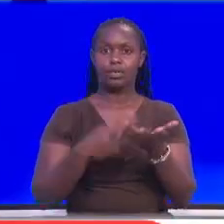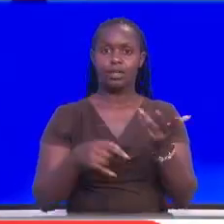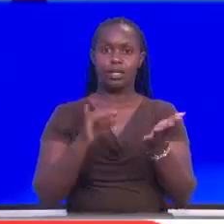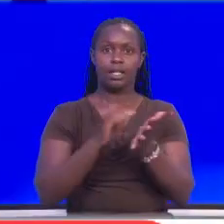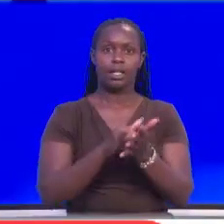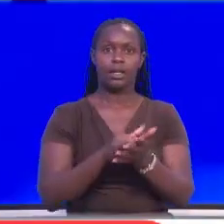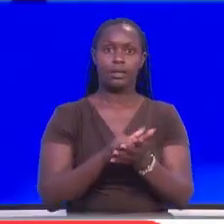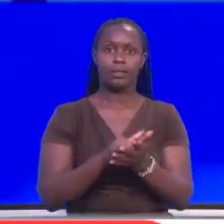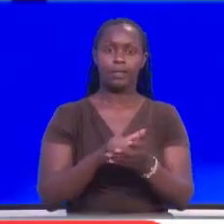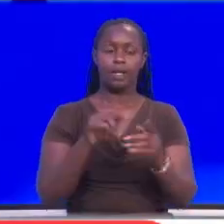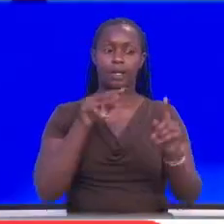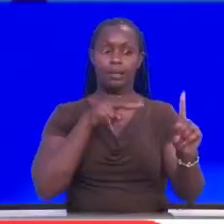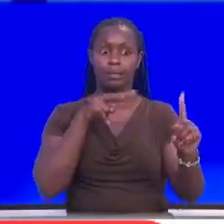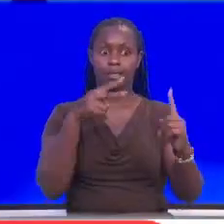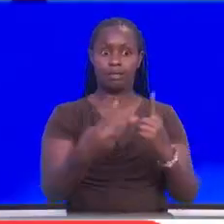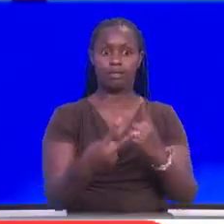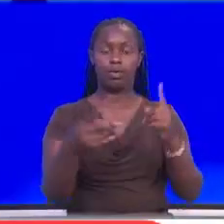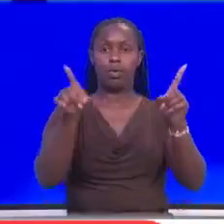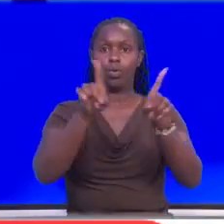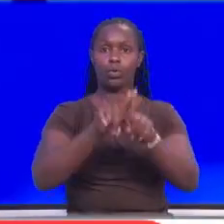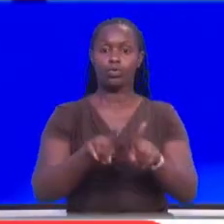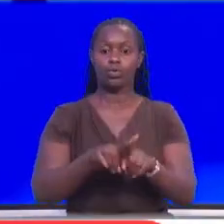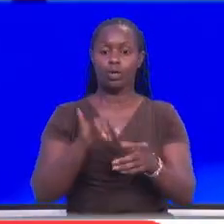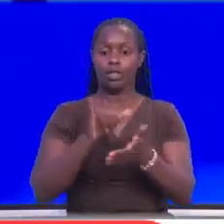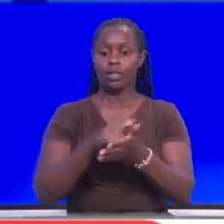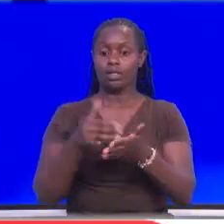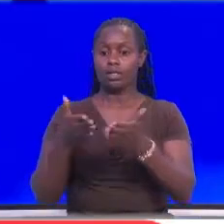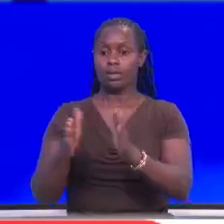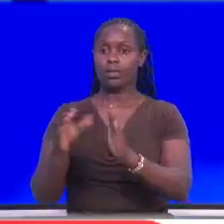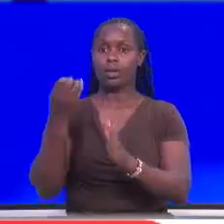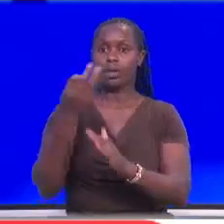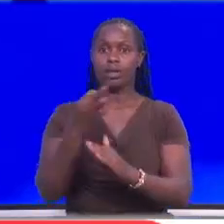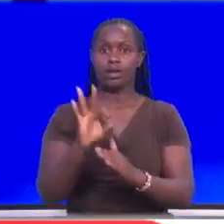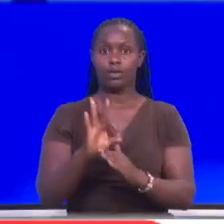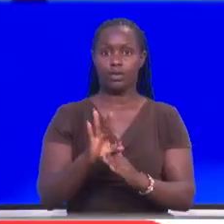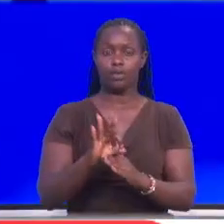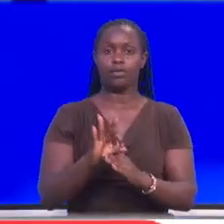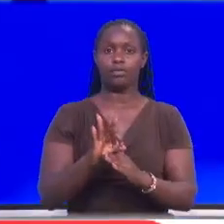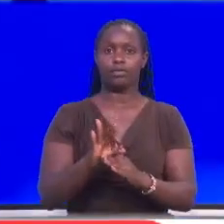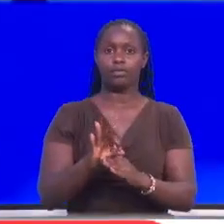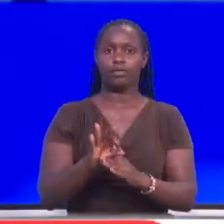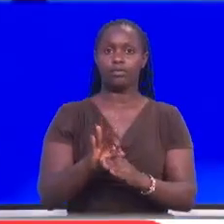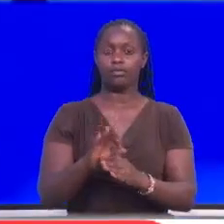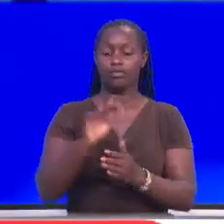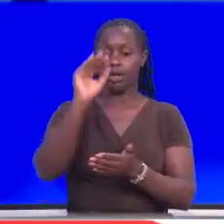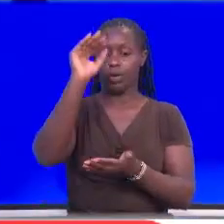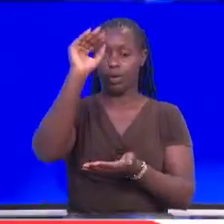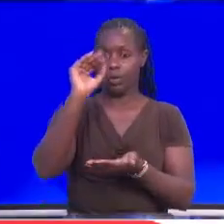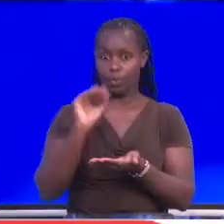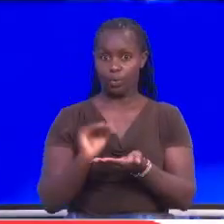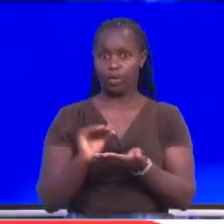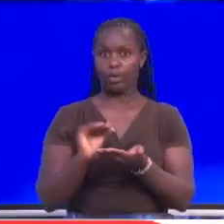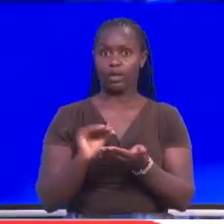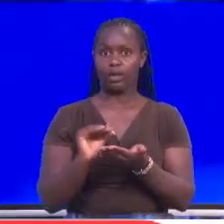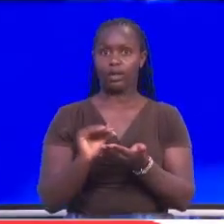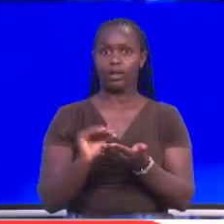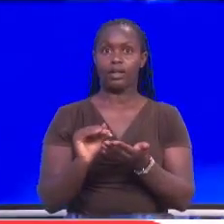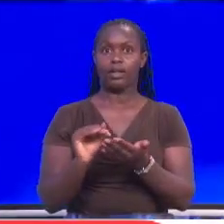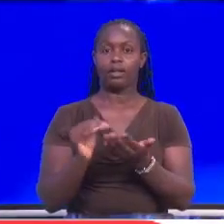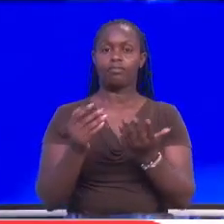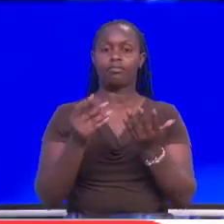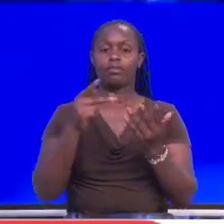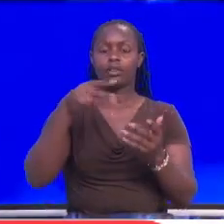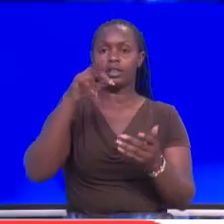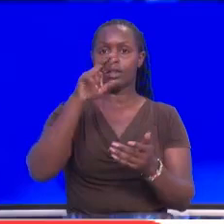is only a perception, is also a way of decreasing the risk profile. A key term